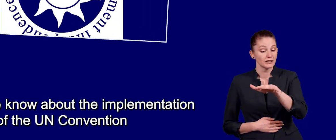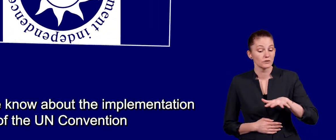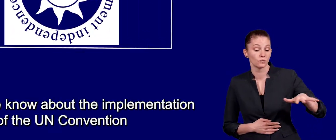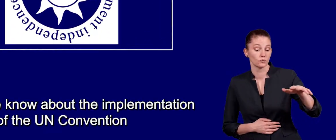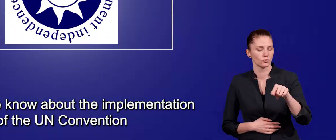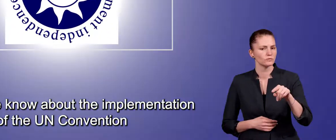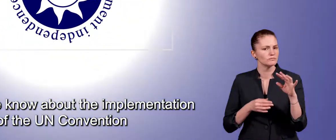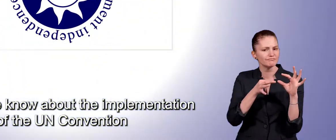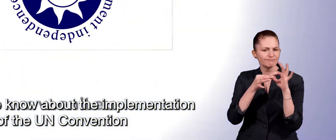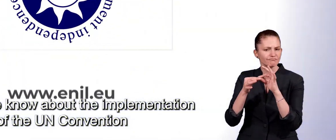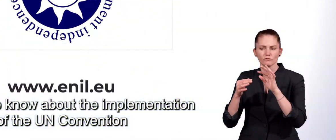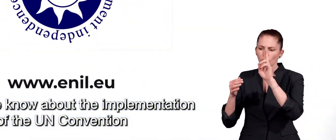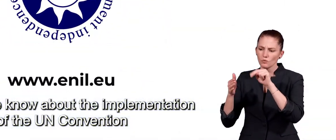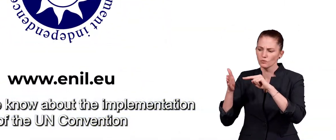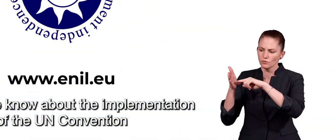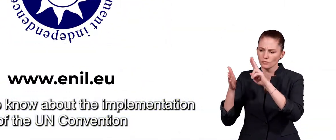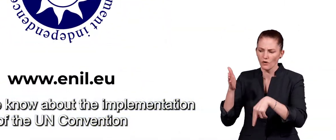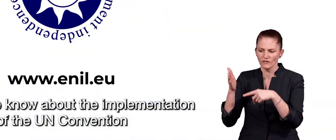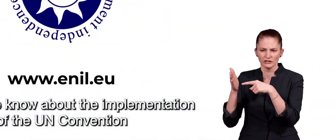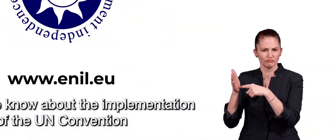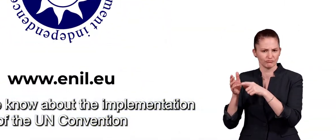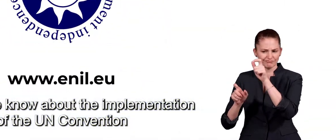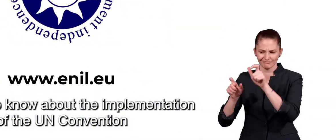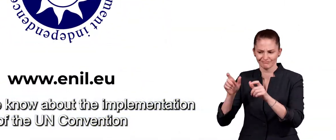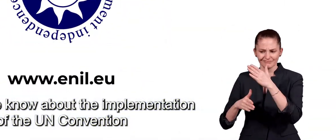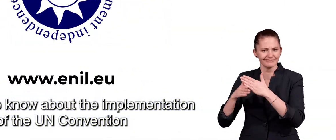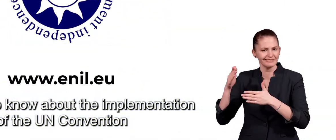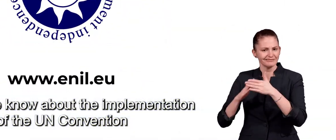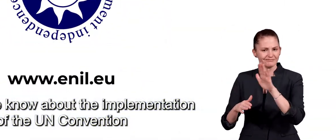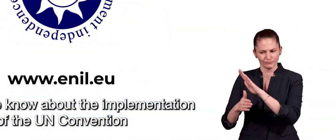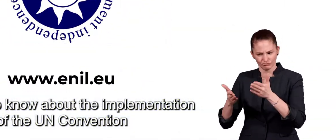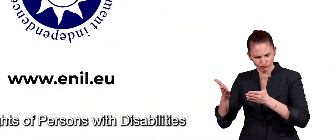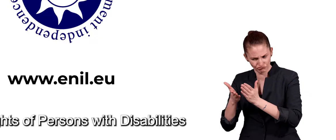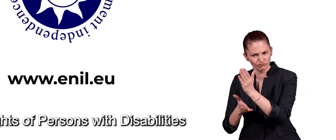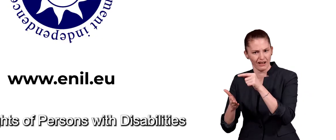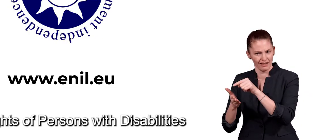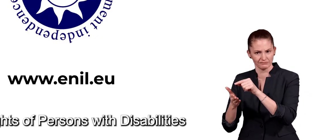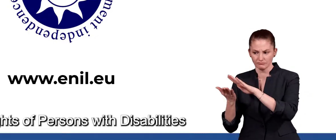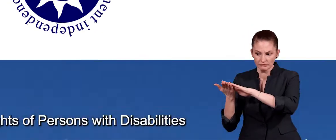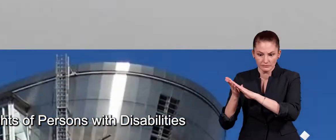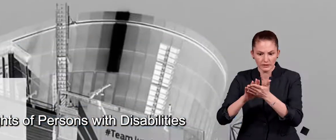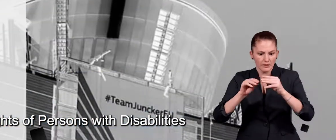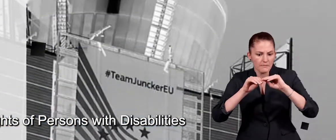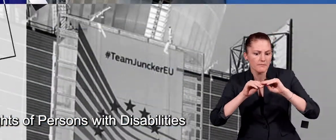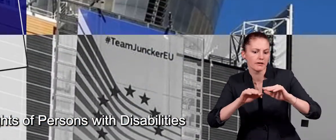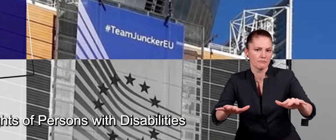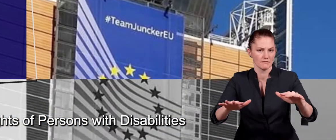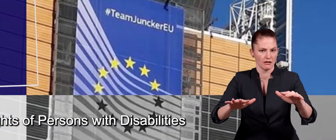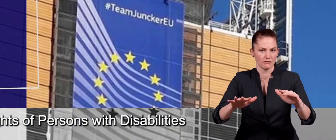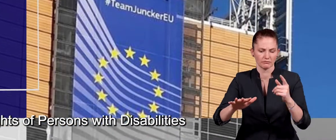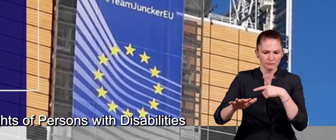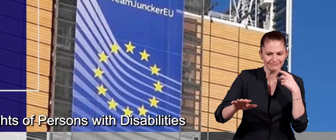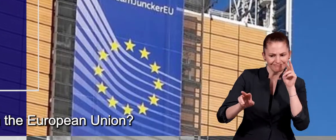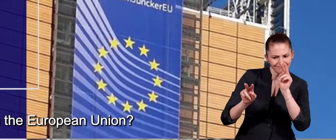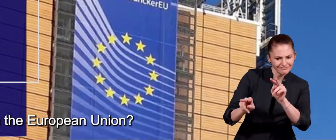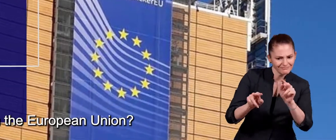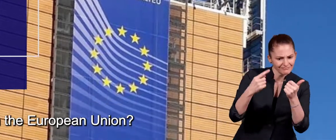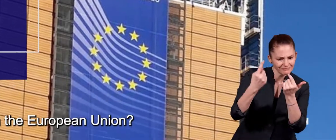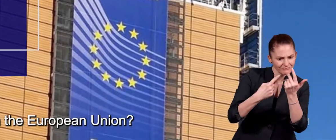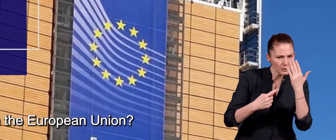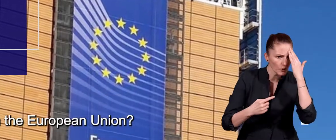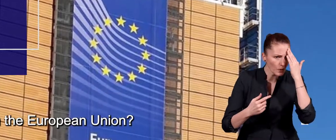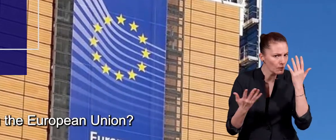What do we know about the implementation of the UN Convention on the Rights of Persons with Disabilities in